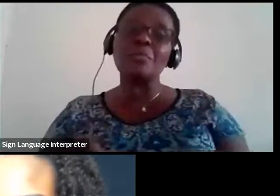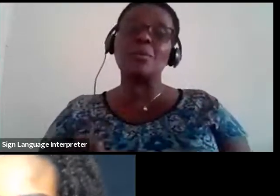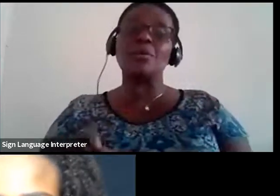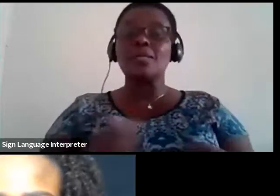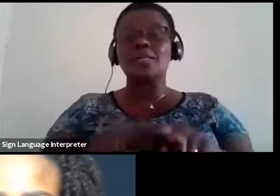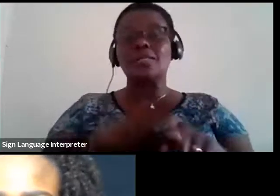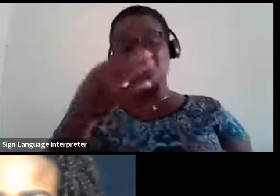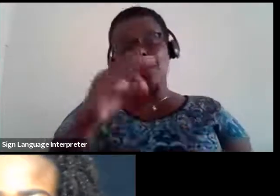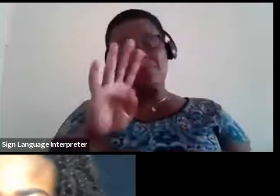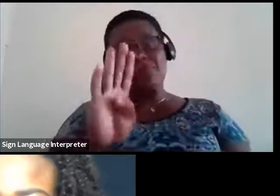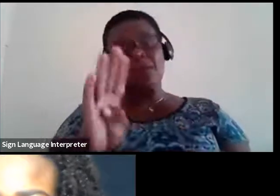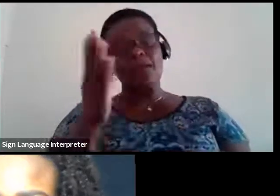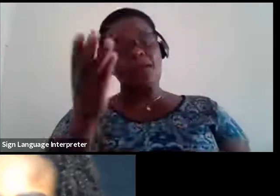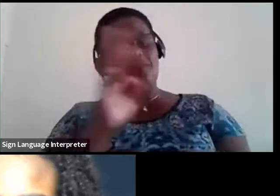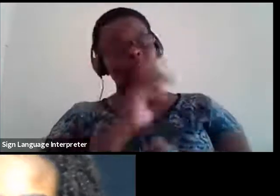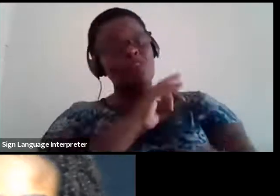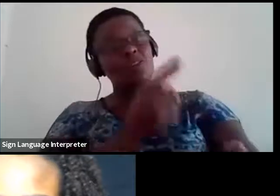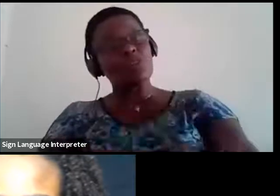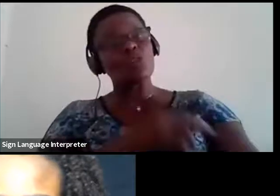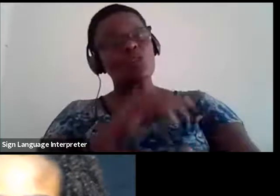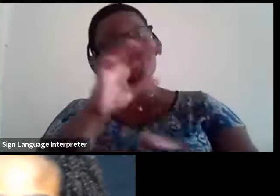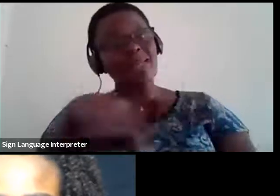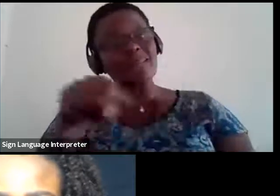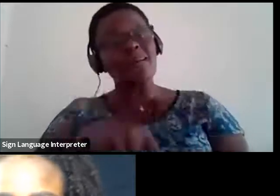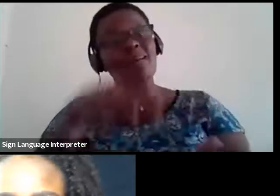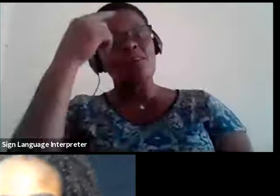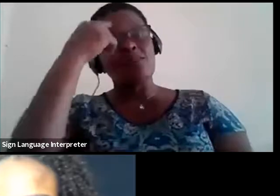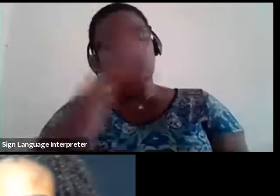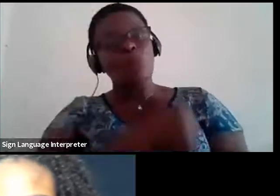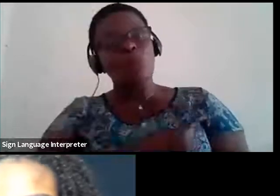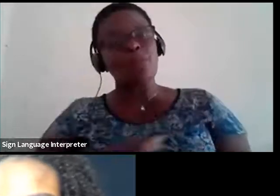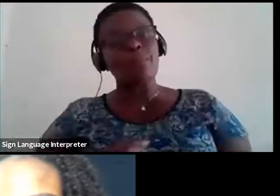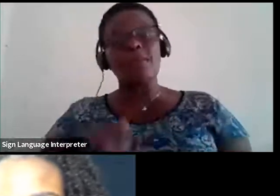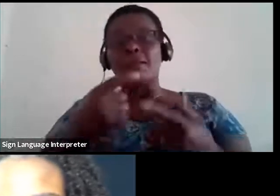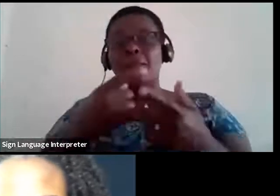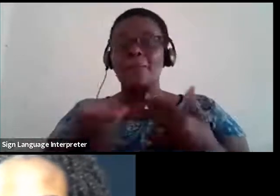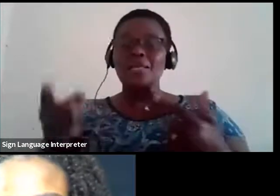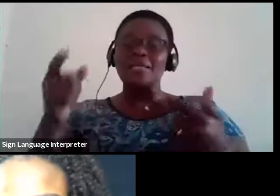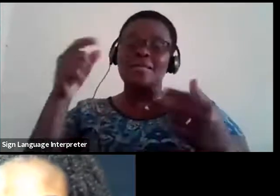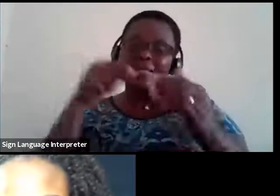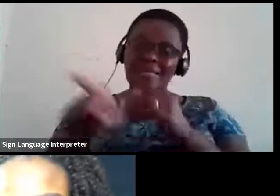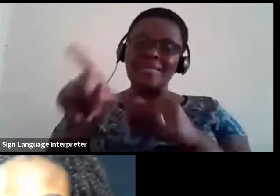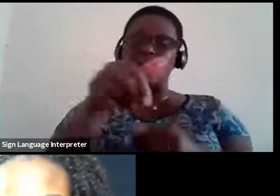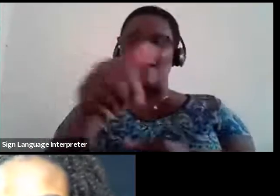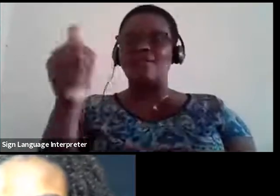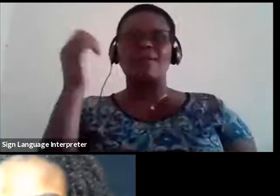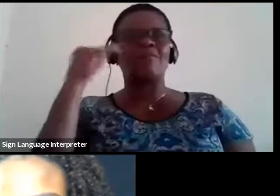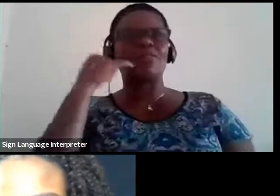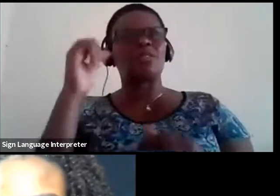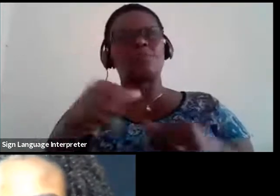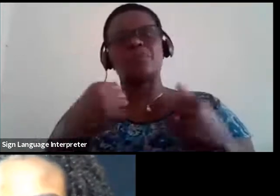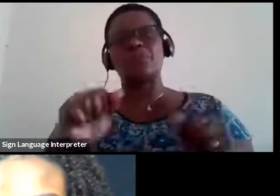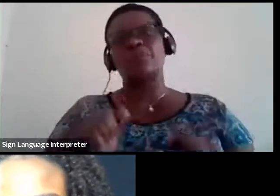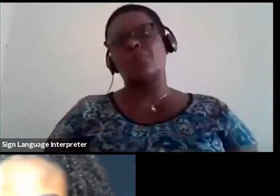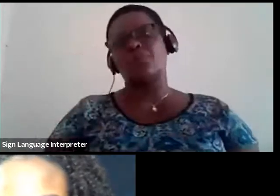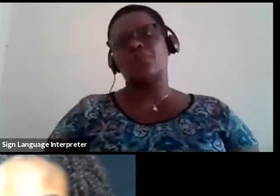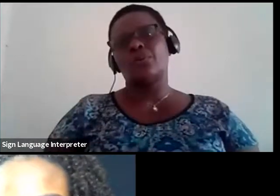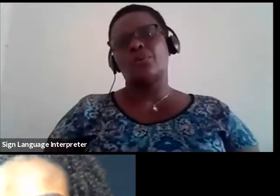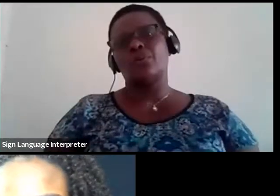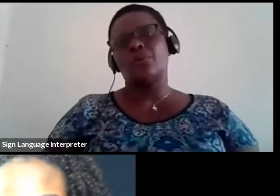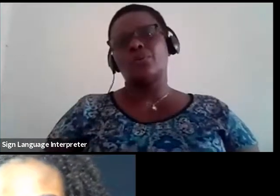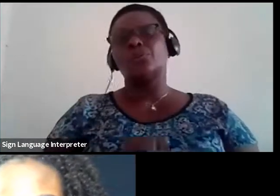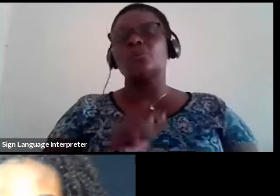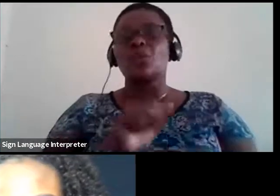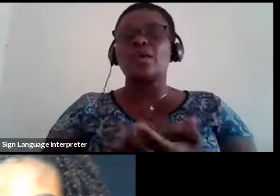this whole resource center for women, but why isn't it available in other forms? I think just making all their resources accessible. I think I'm going